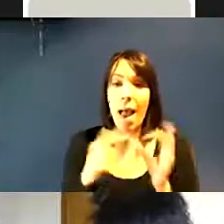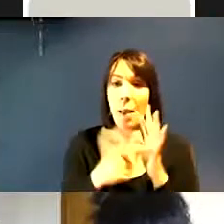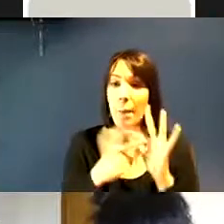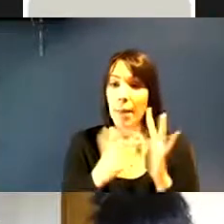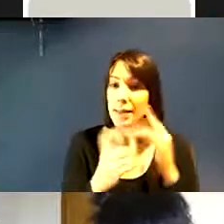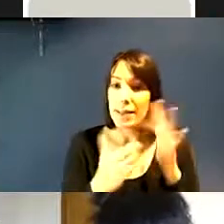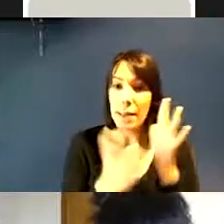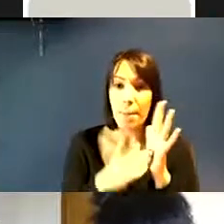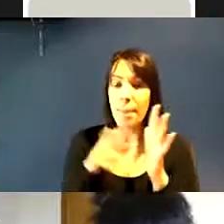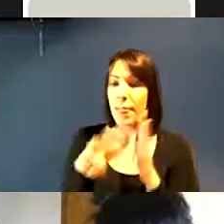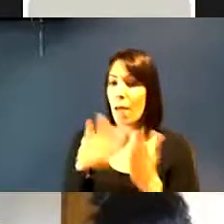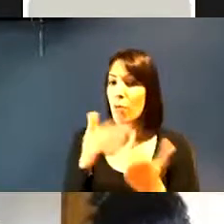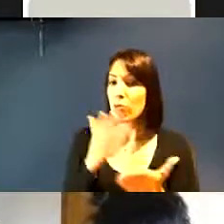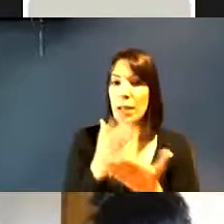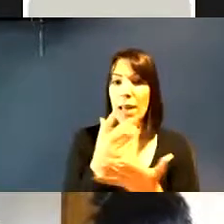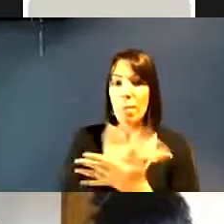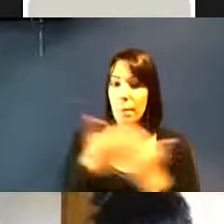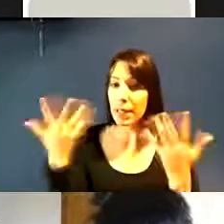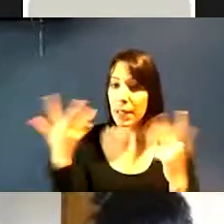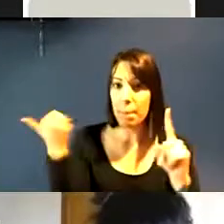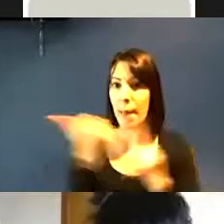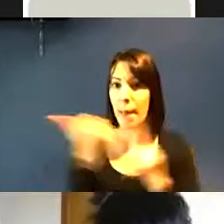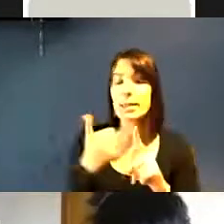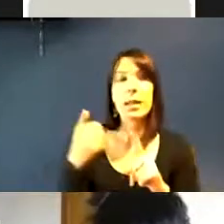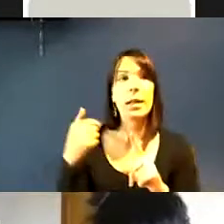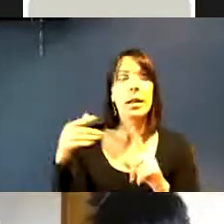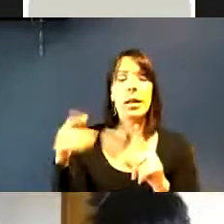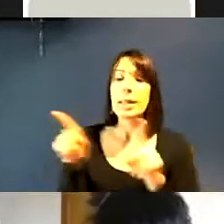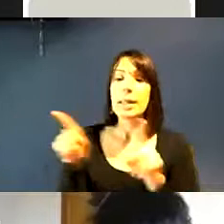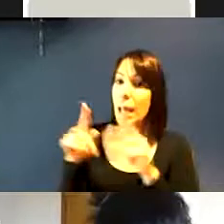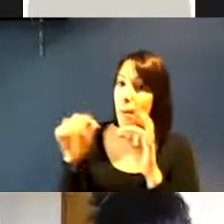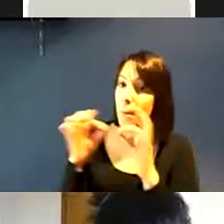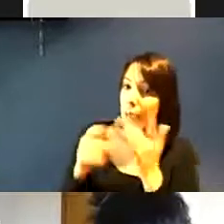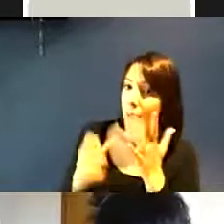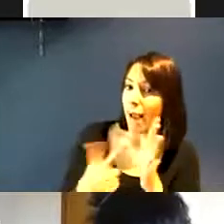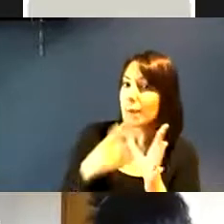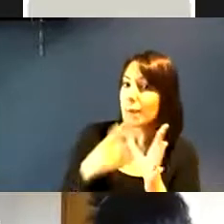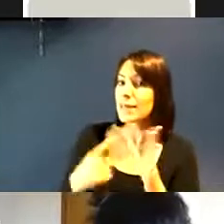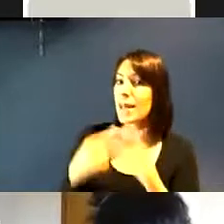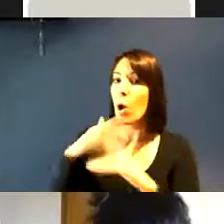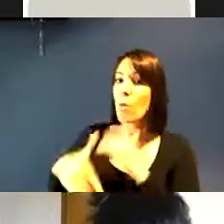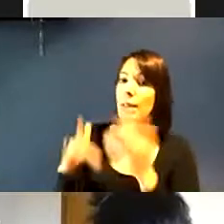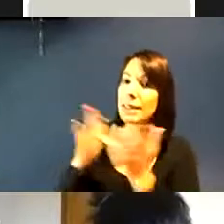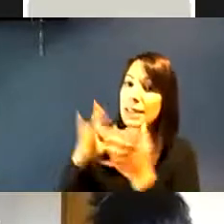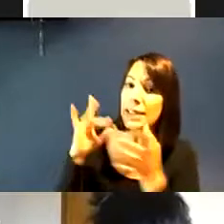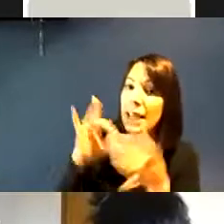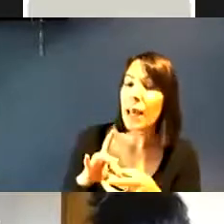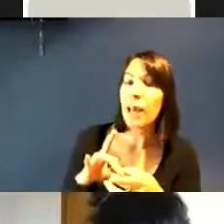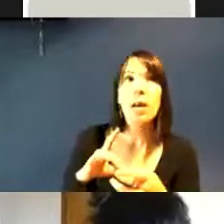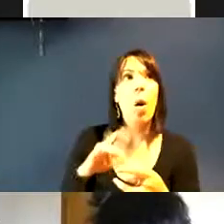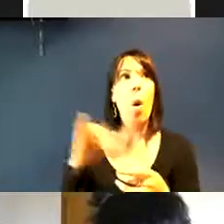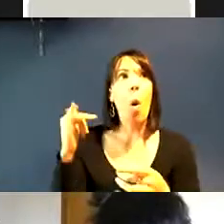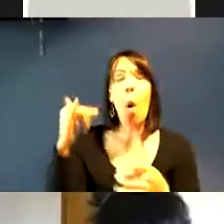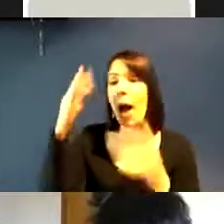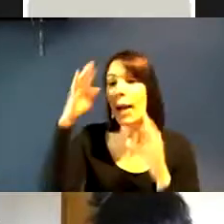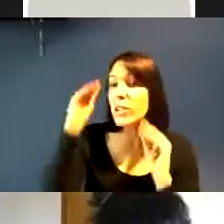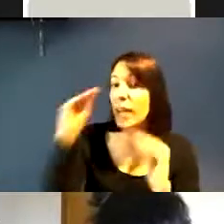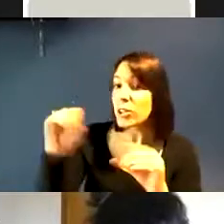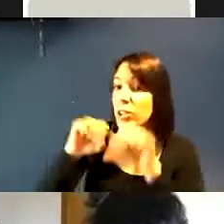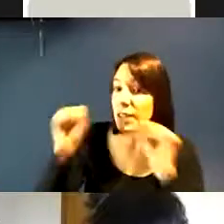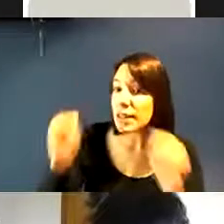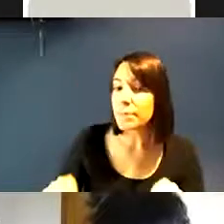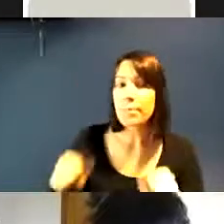thinking about Centrelink, Bianca gave an example there, the NDIS, education systems, public